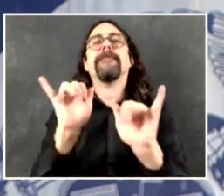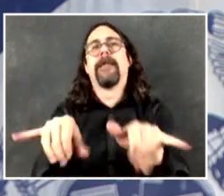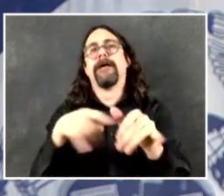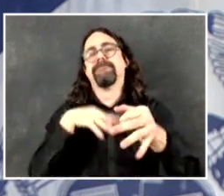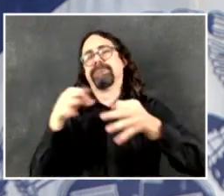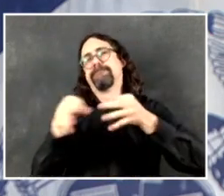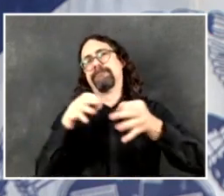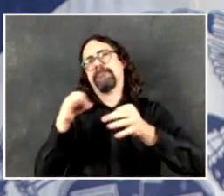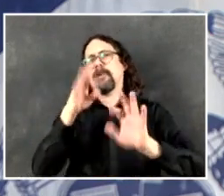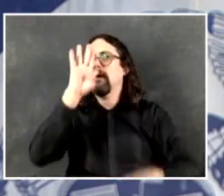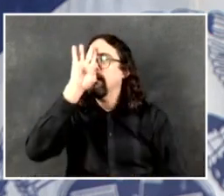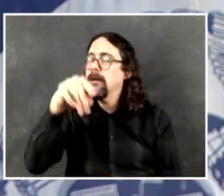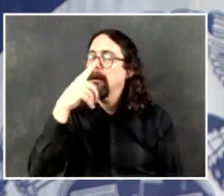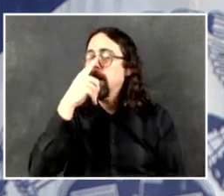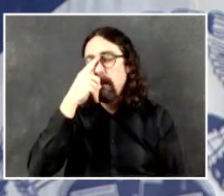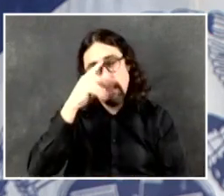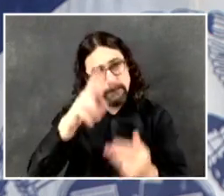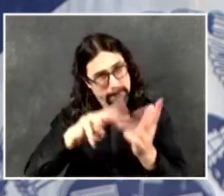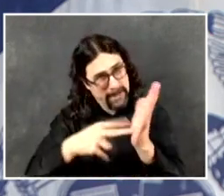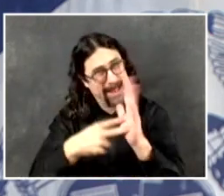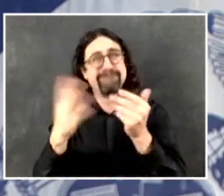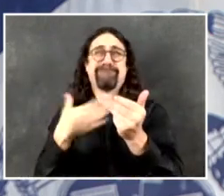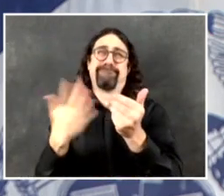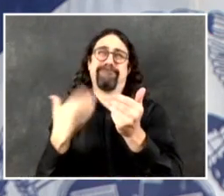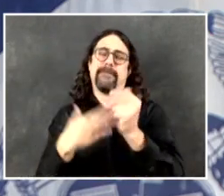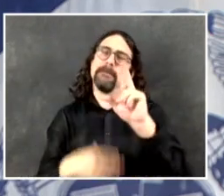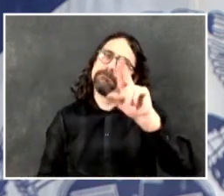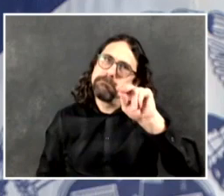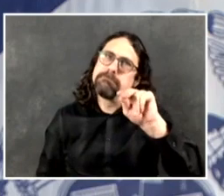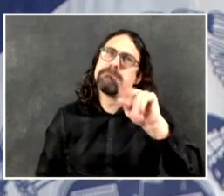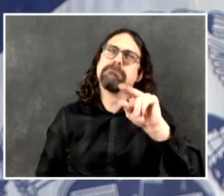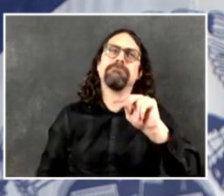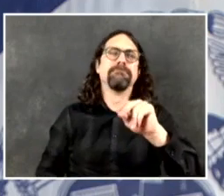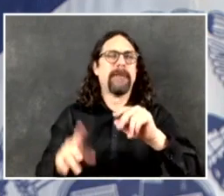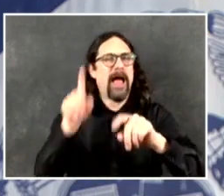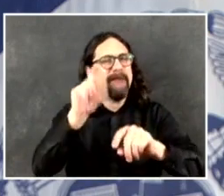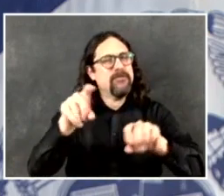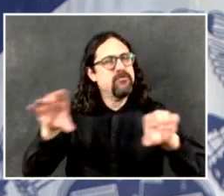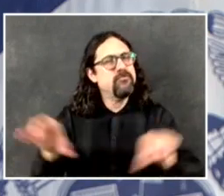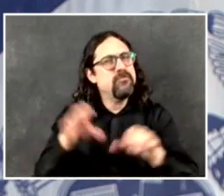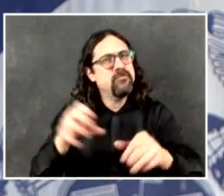building blocks we're going to put in place to get us to that restart and that recovery.